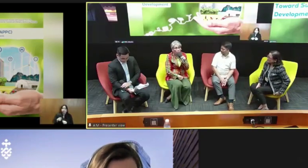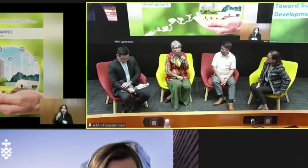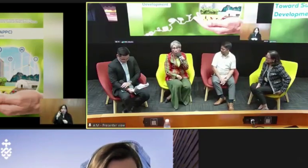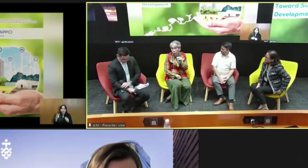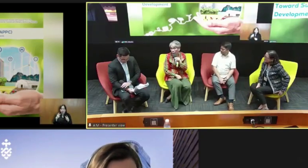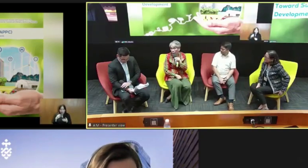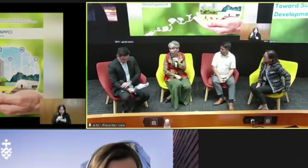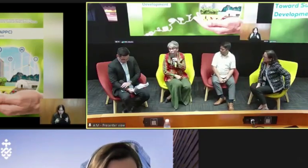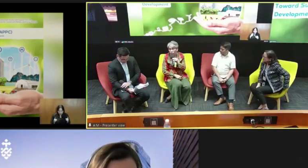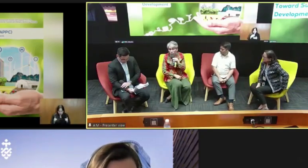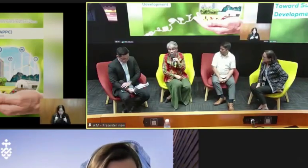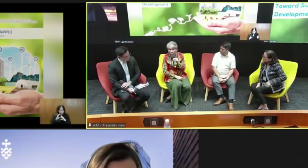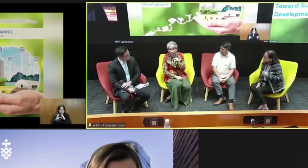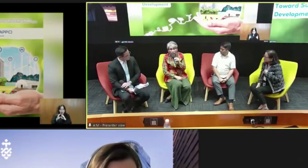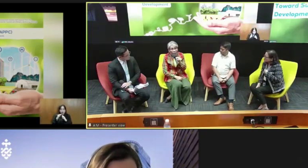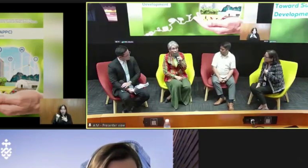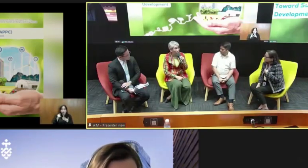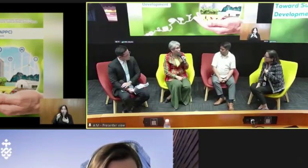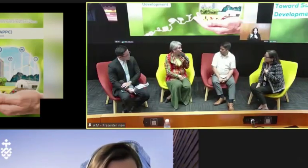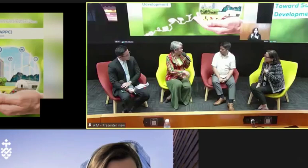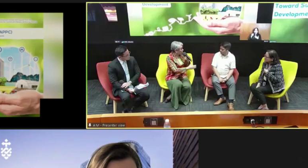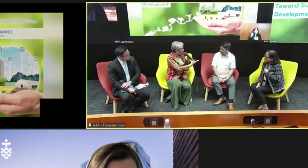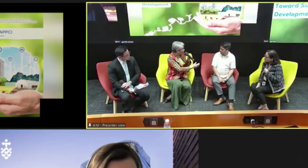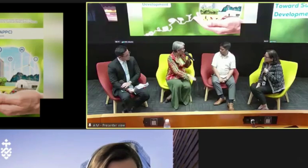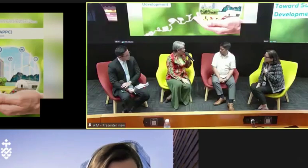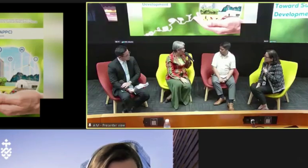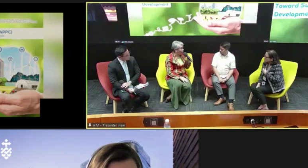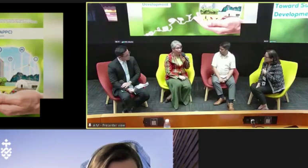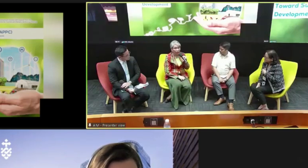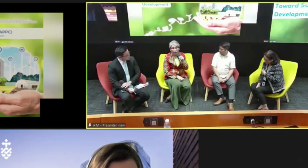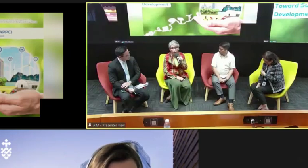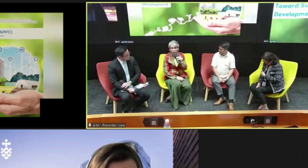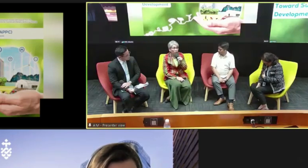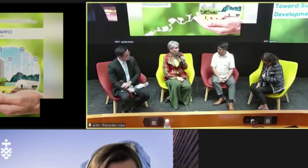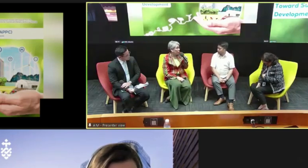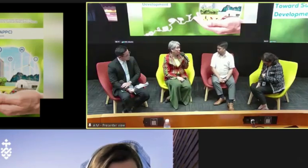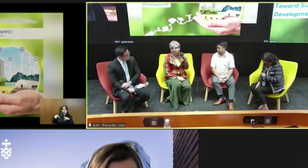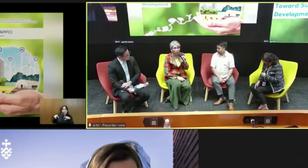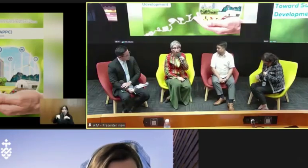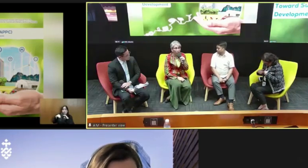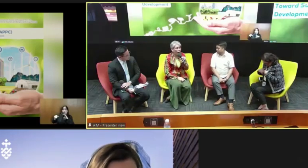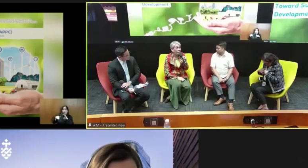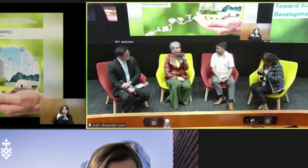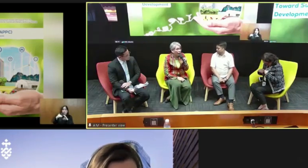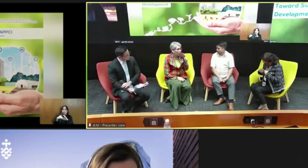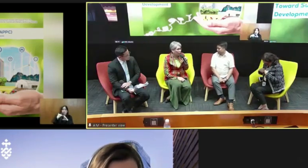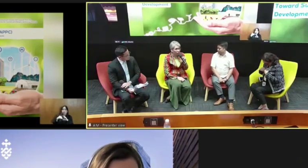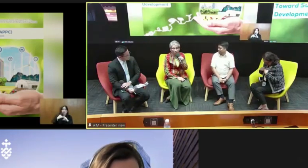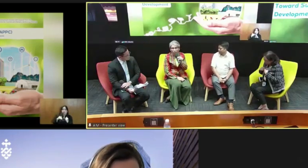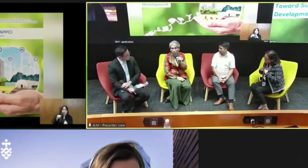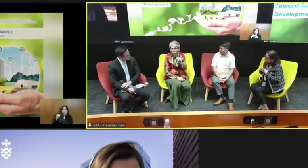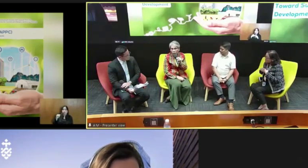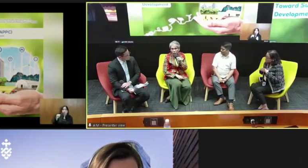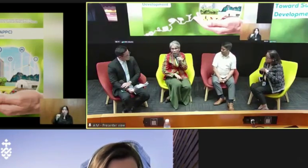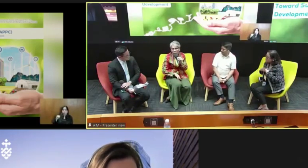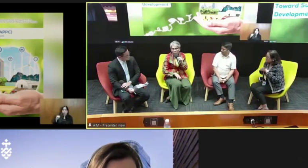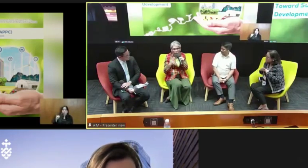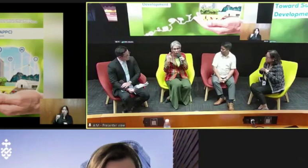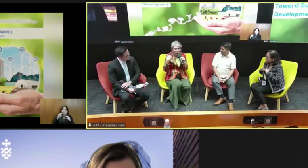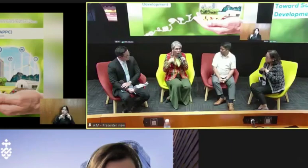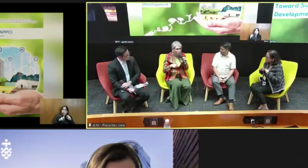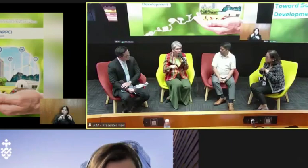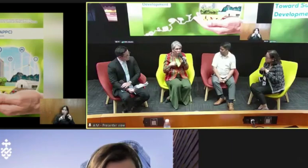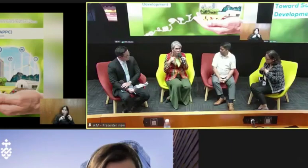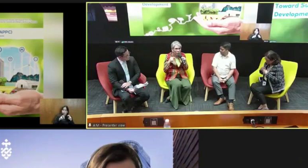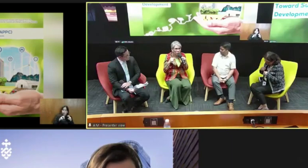I've spoken to some editors where they actually accept ChatGPT, AI generated research, but